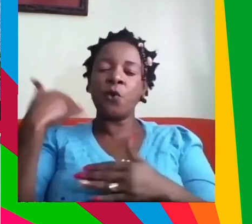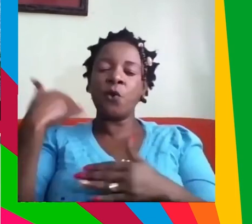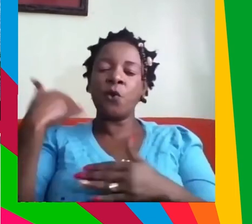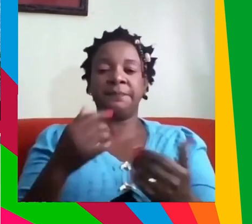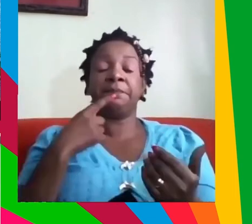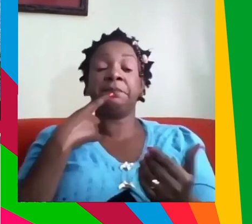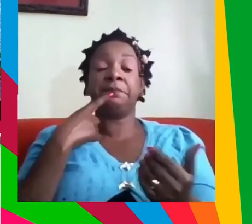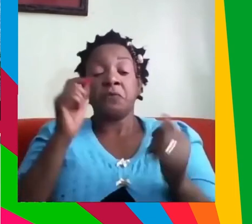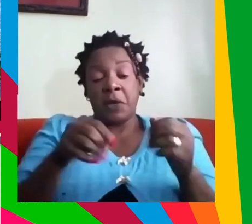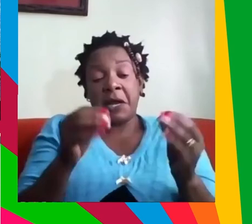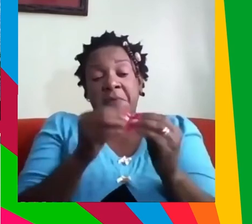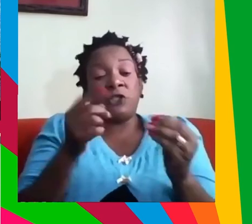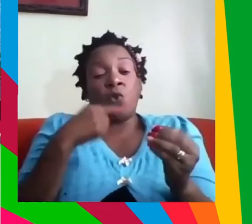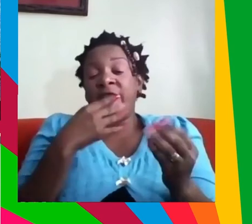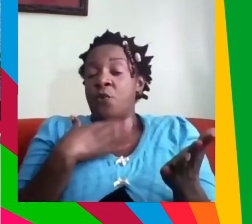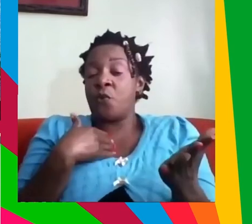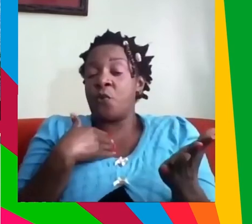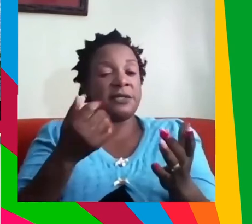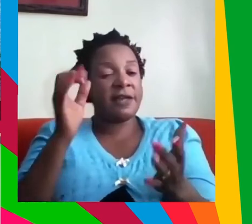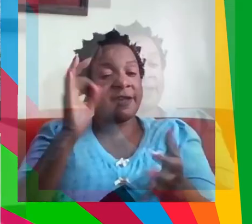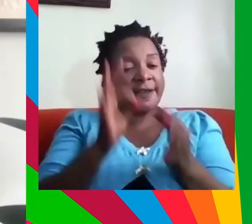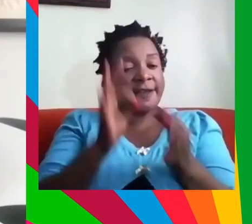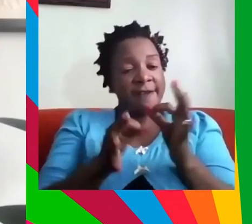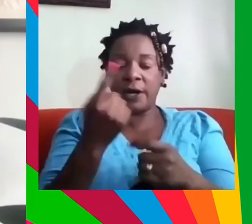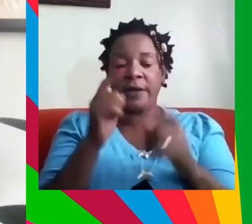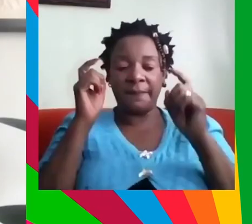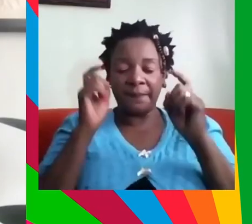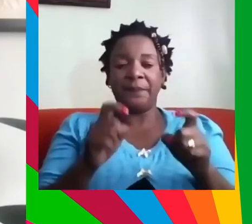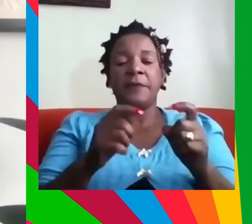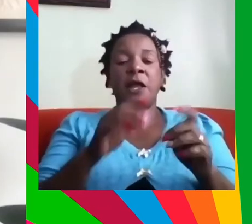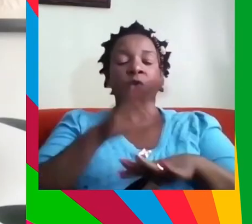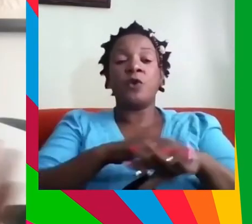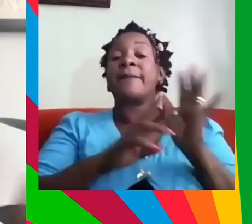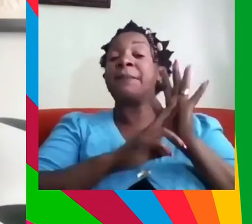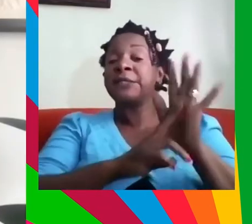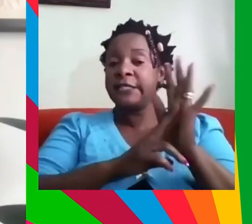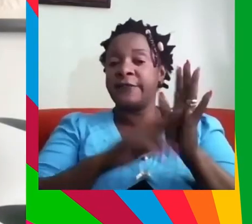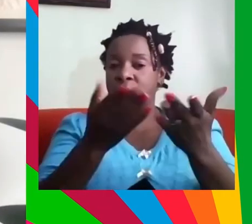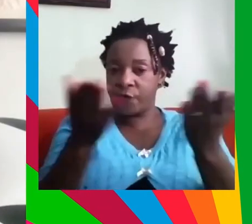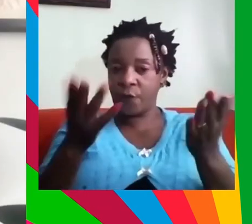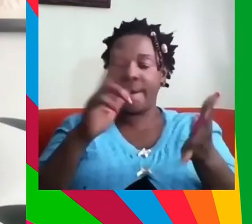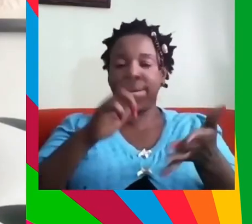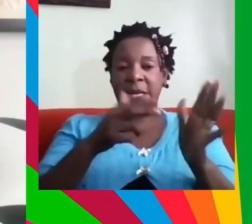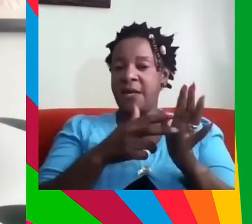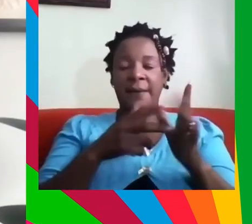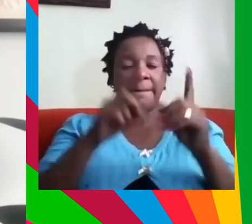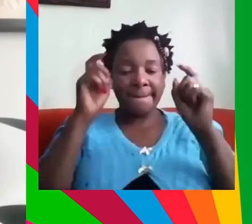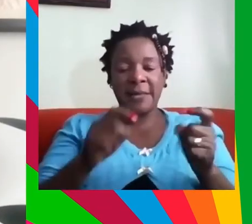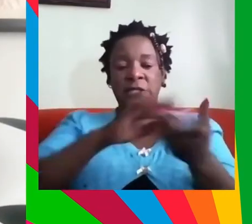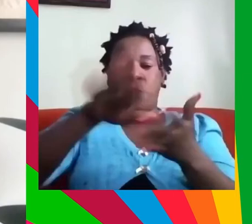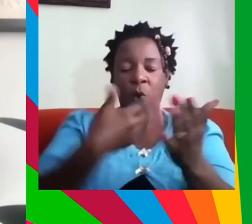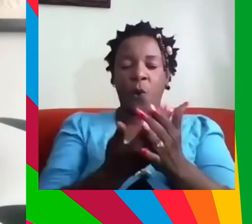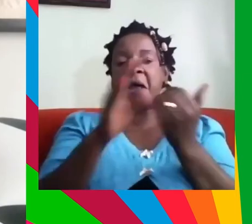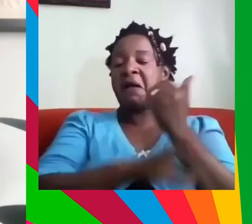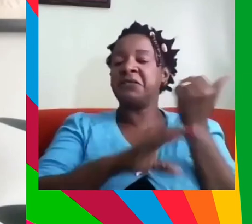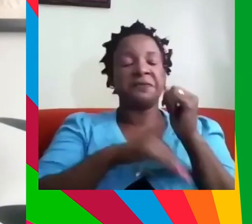want to be as long as you are someone who's decent and a good representative of you, not necessarily the whole society and your whole country and nation. I